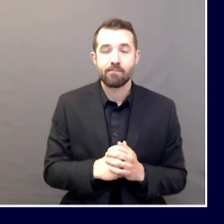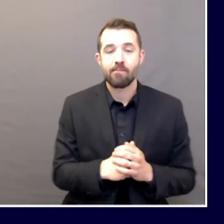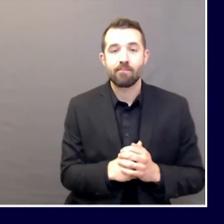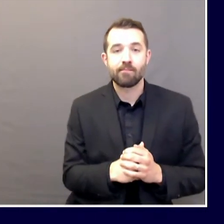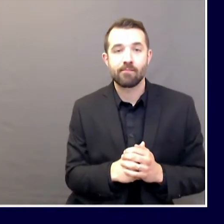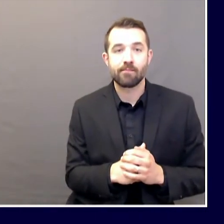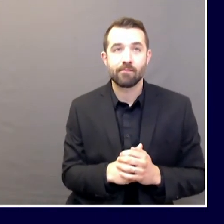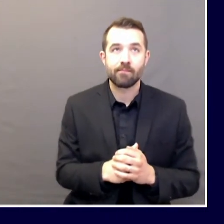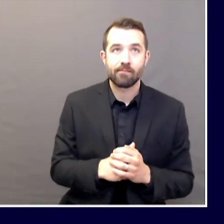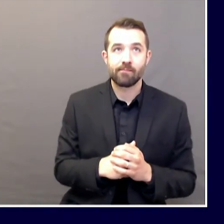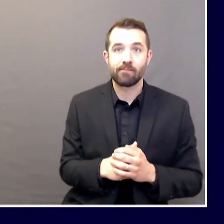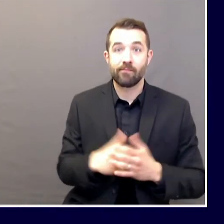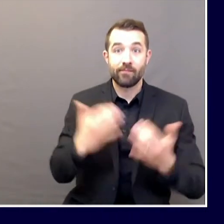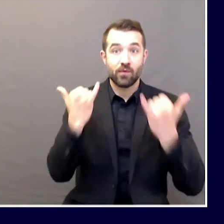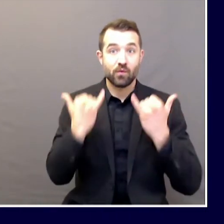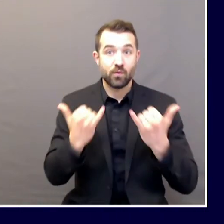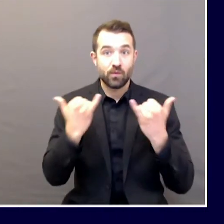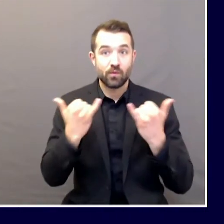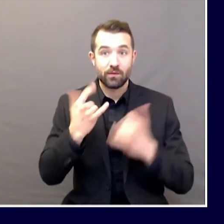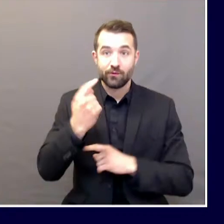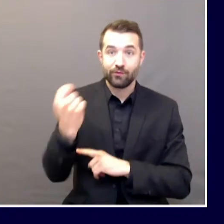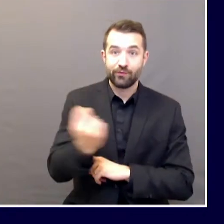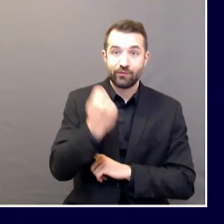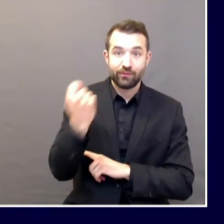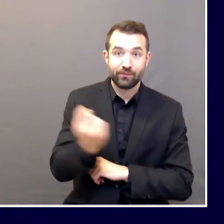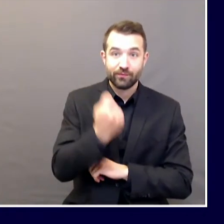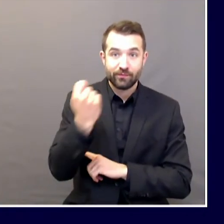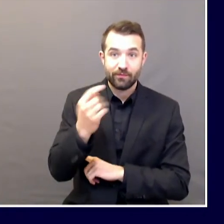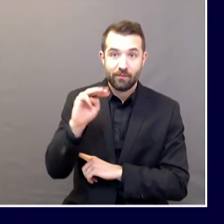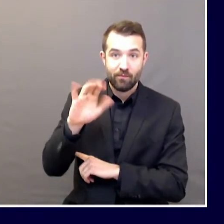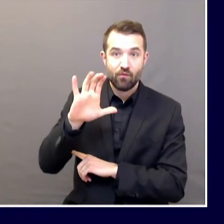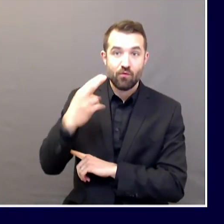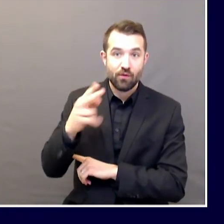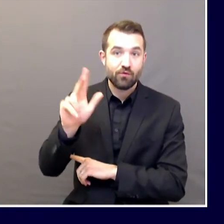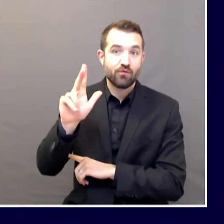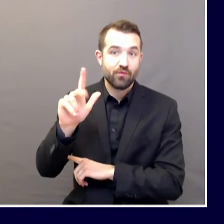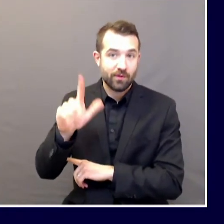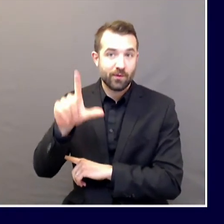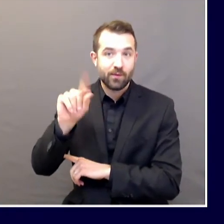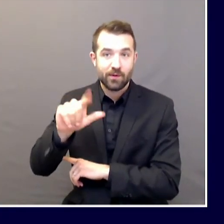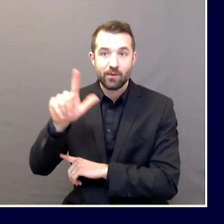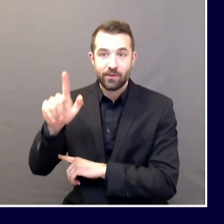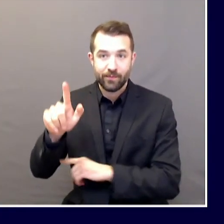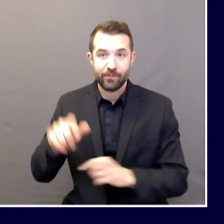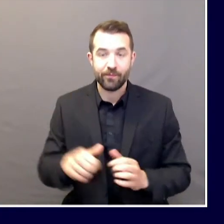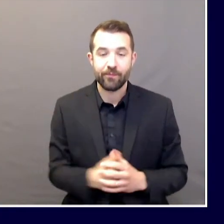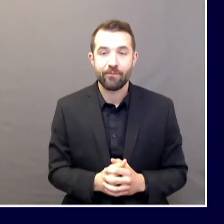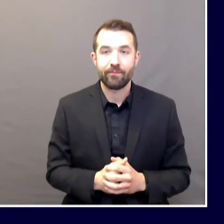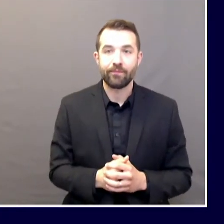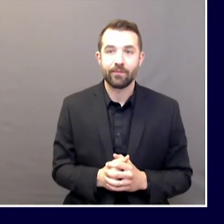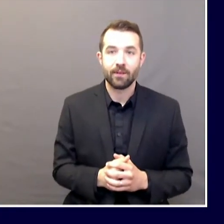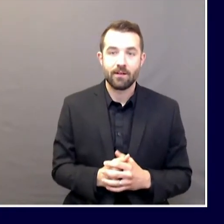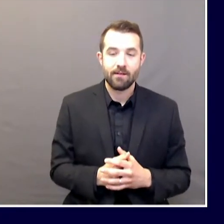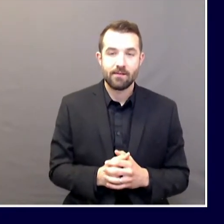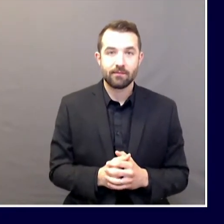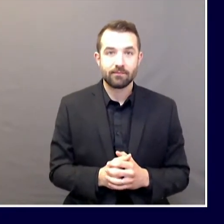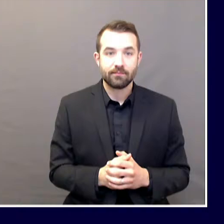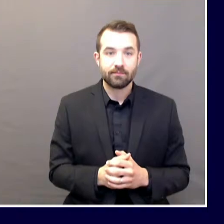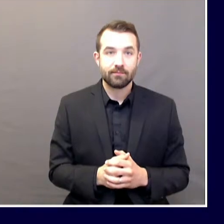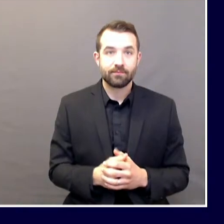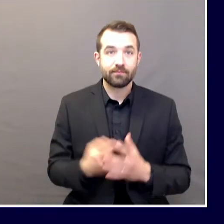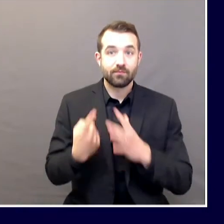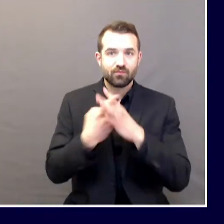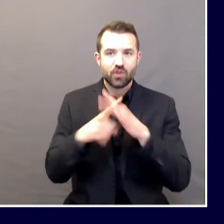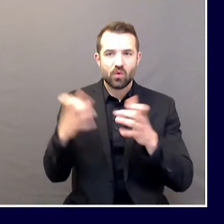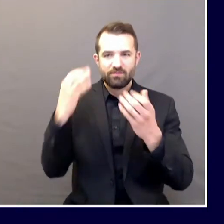for today, Tuesday, March 23rd, 2021. I begin today's update on